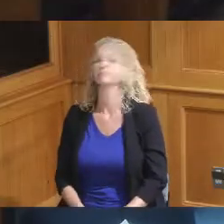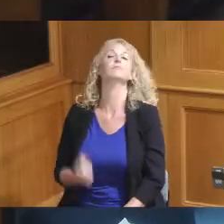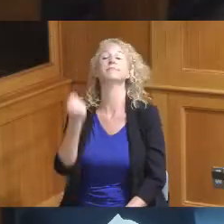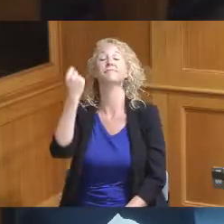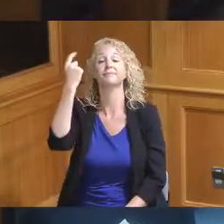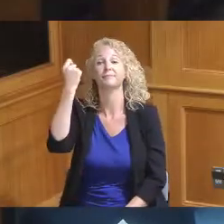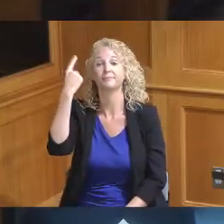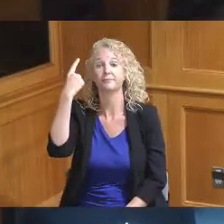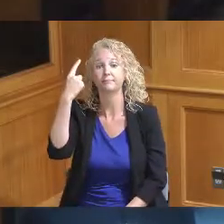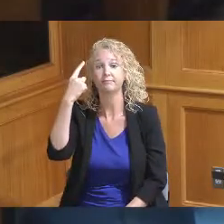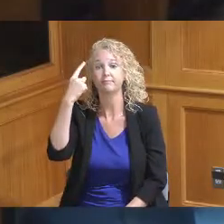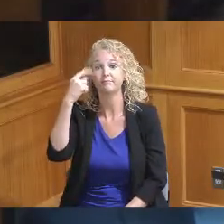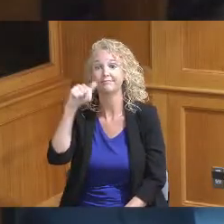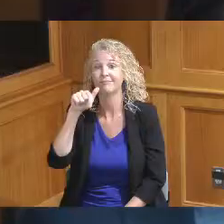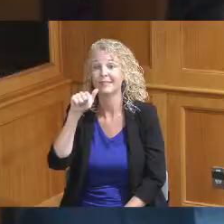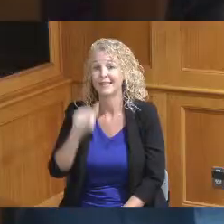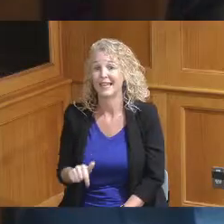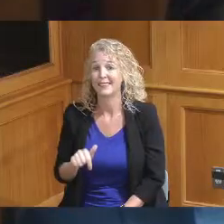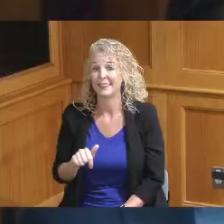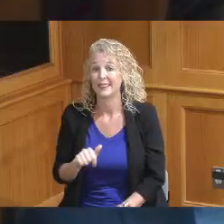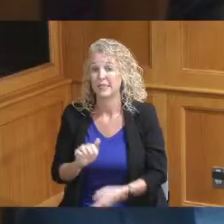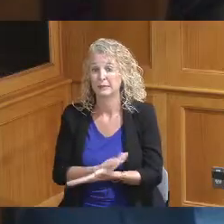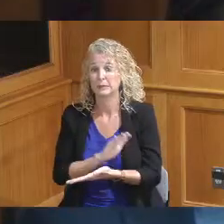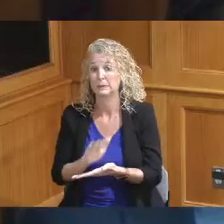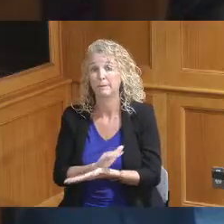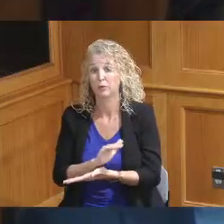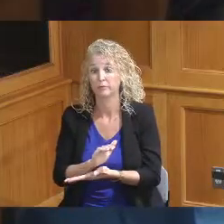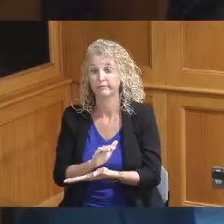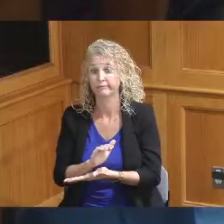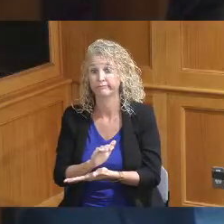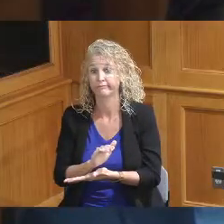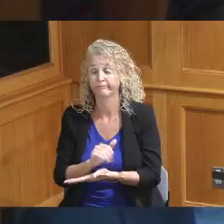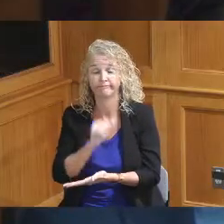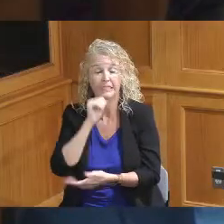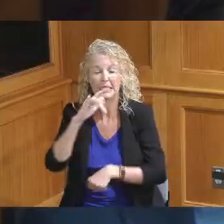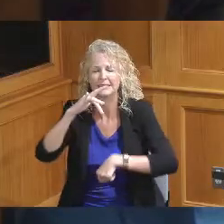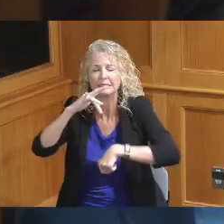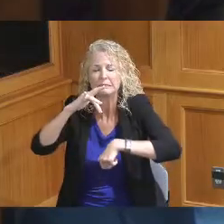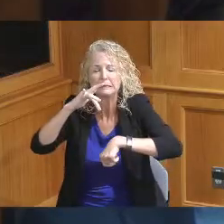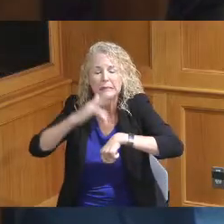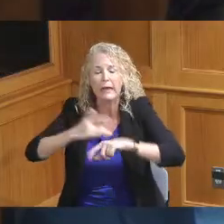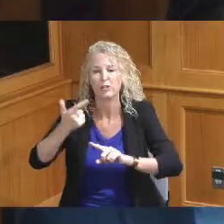No impact underneath, no impact on the lease.